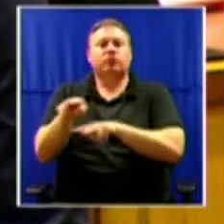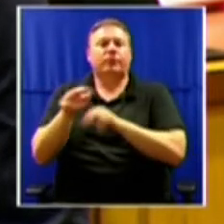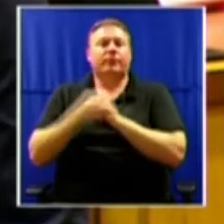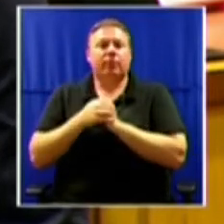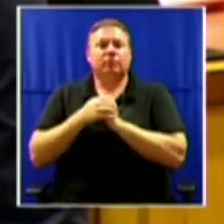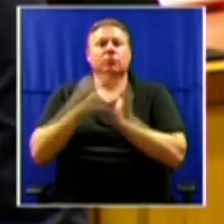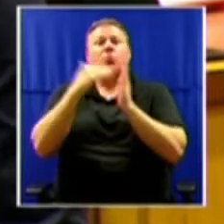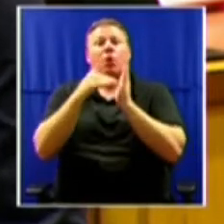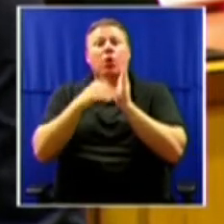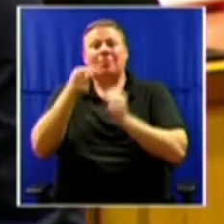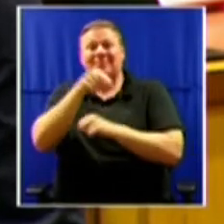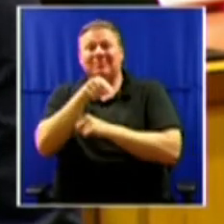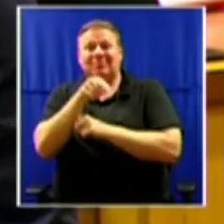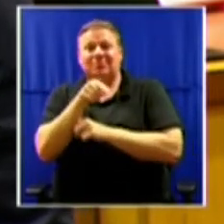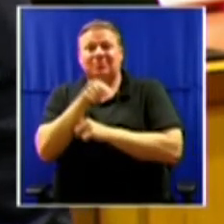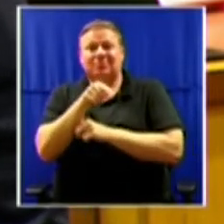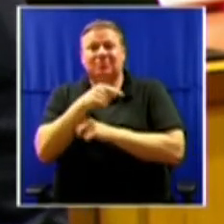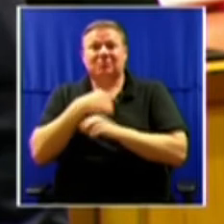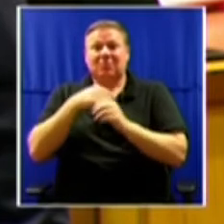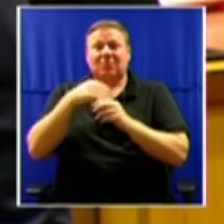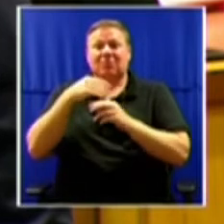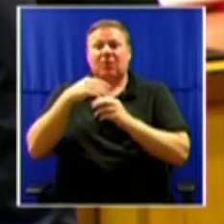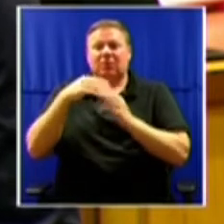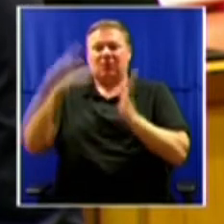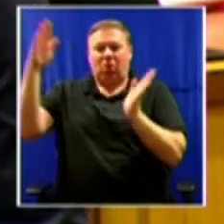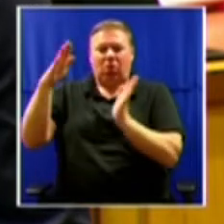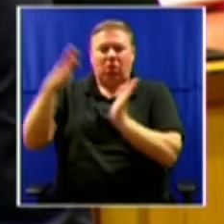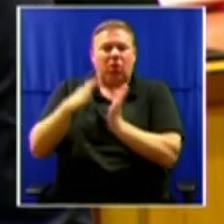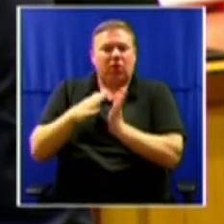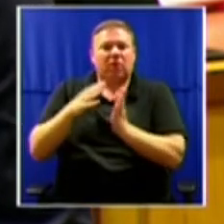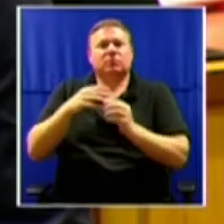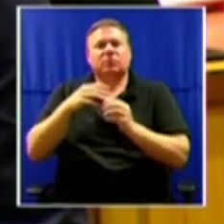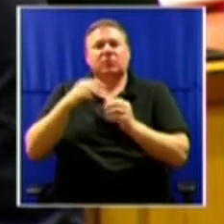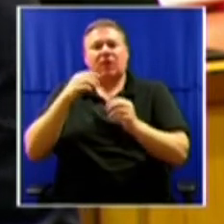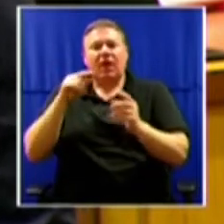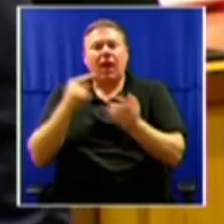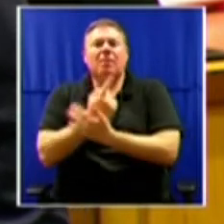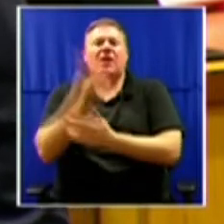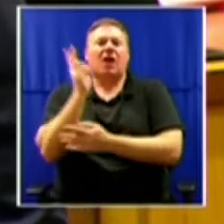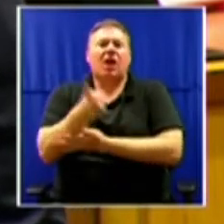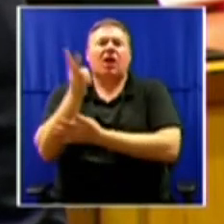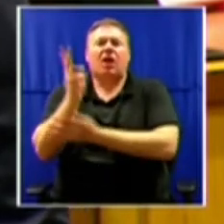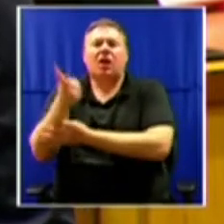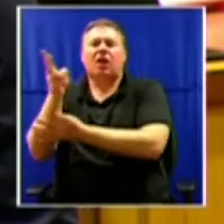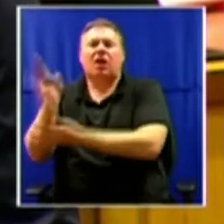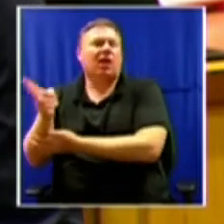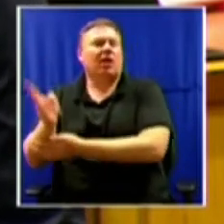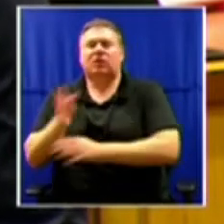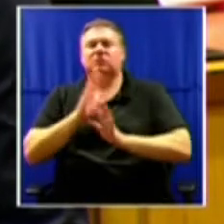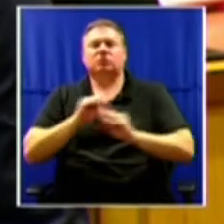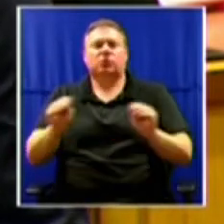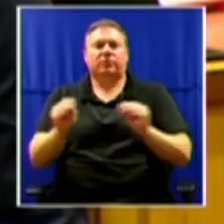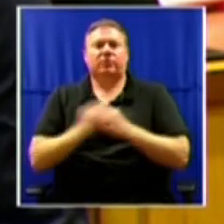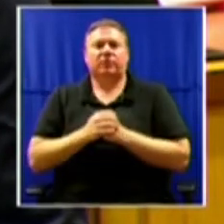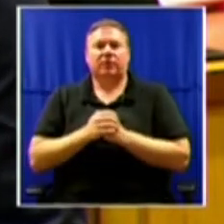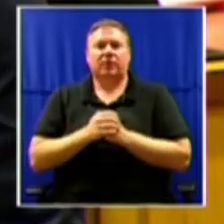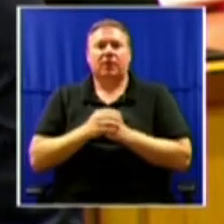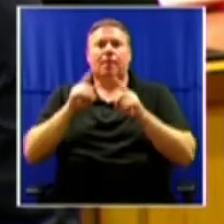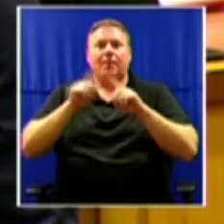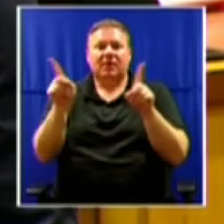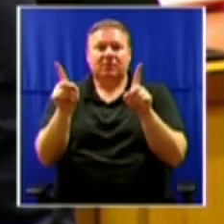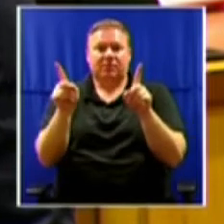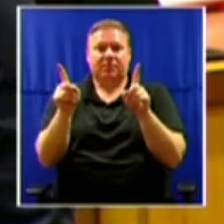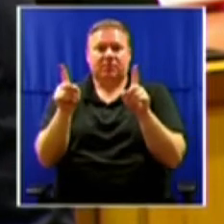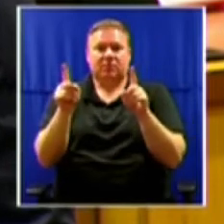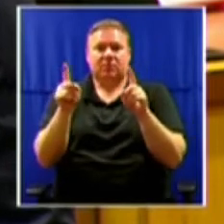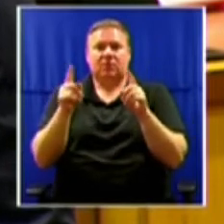is contributing to reduce reoffending, mostly by the offenders. However, due to the vast nature of many